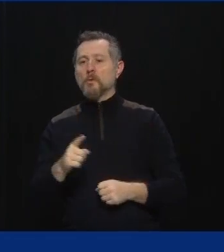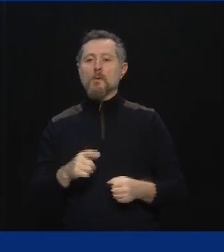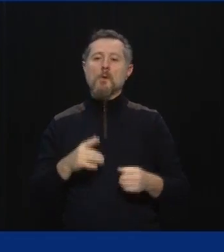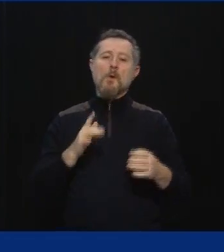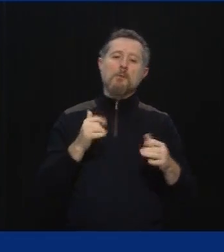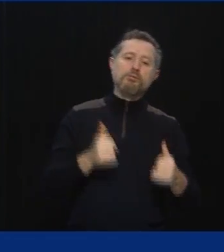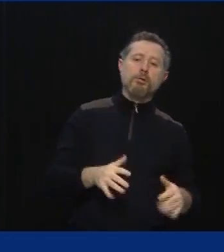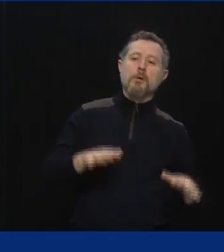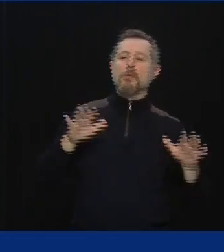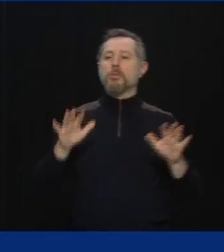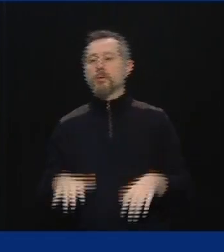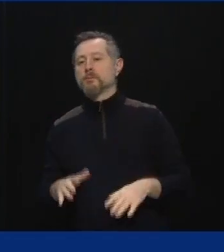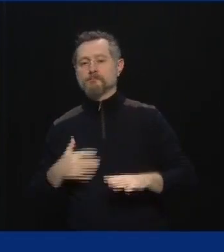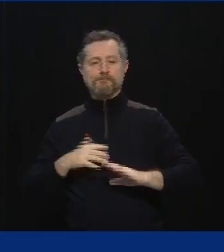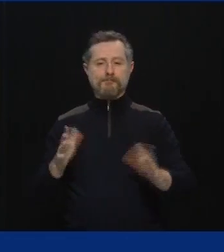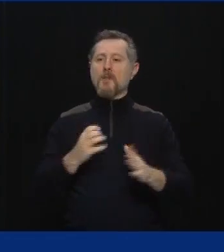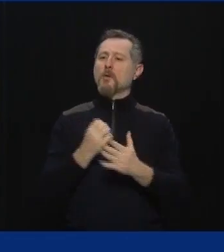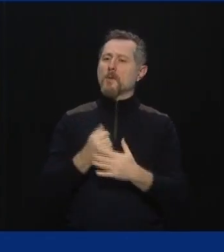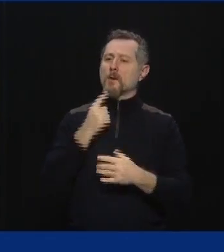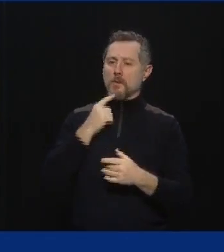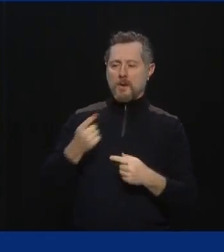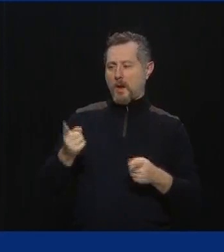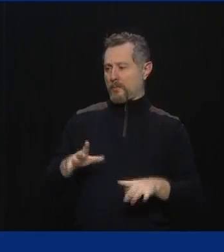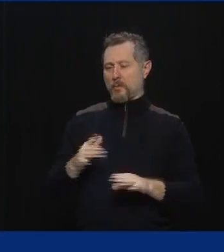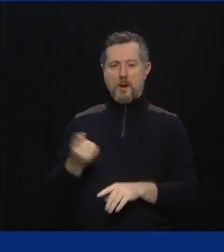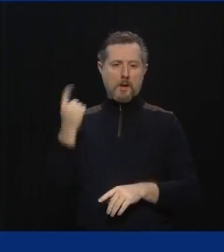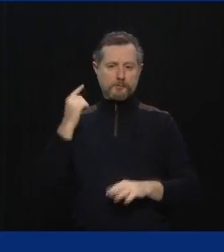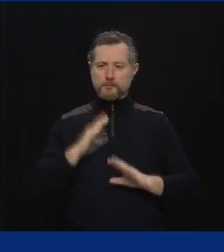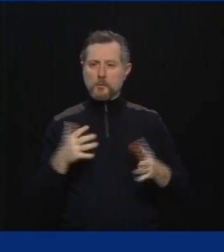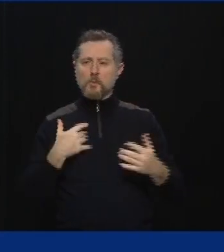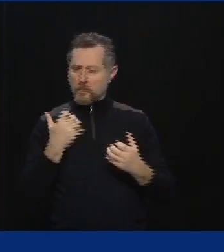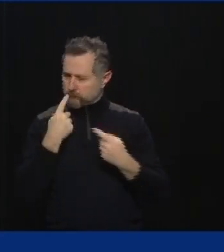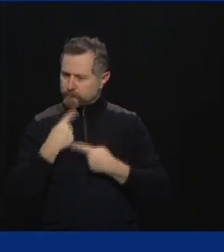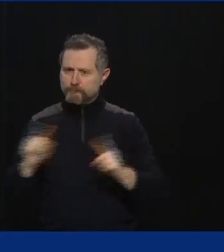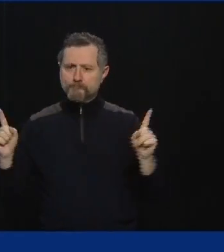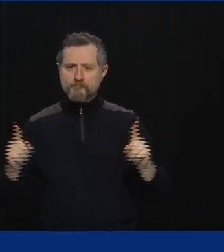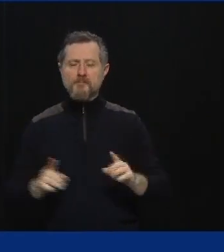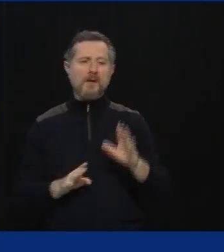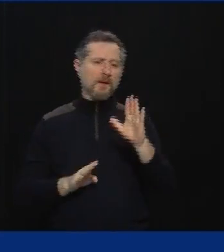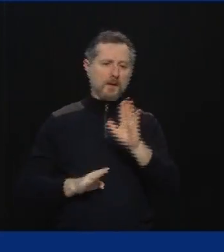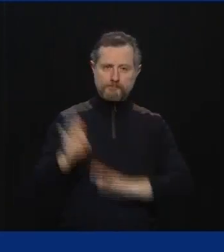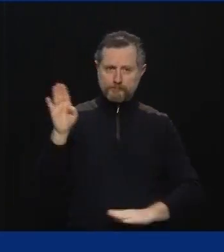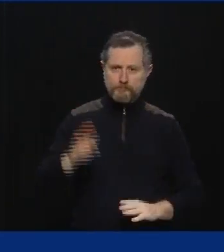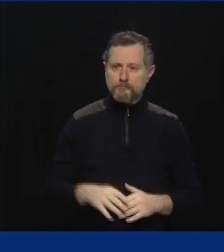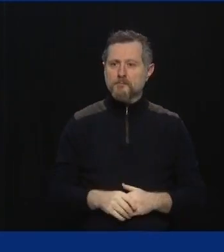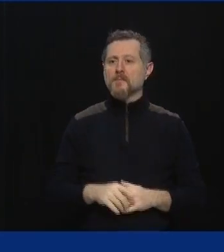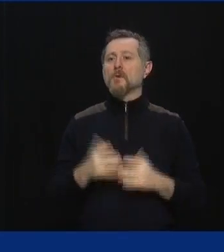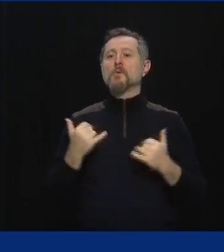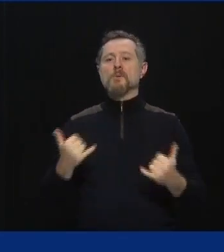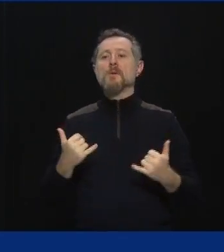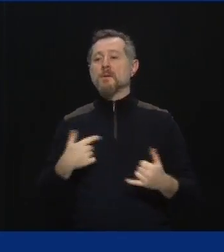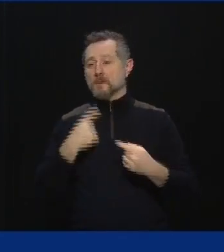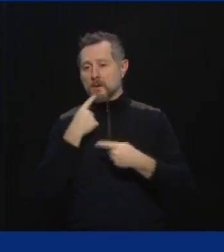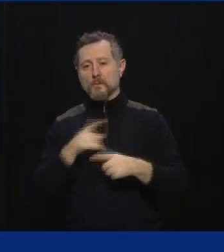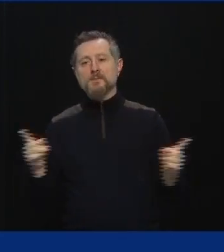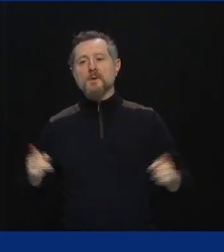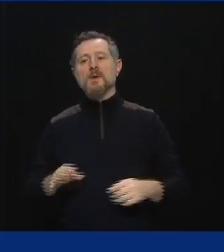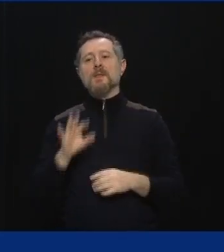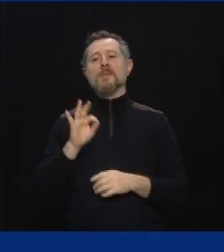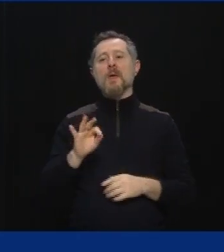we go back to where we were, and then exceed that by tenfold. So today I'm proud to announce a